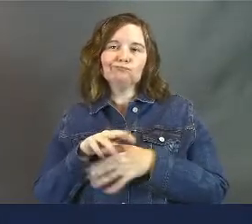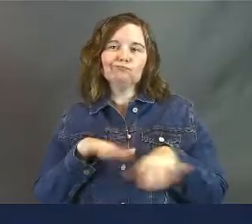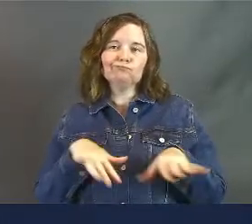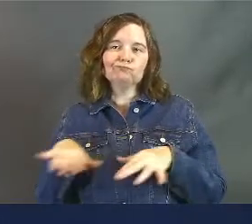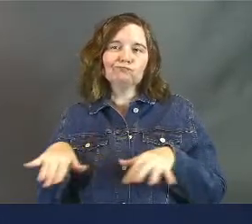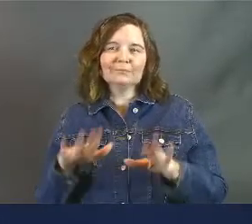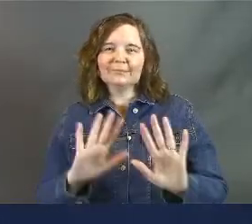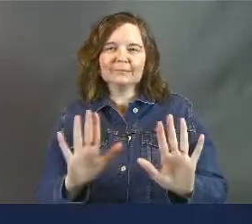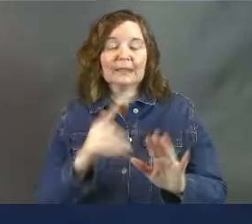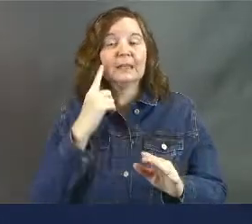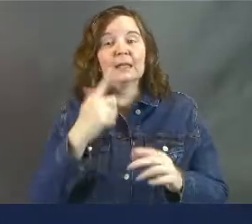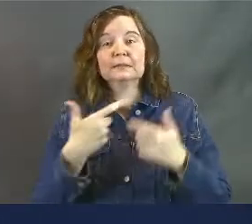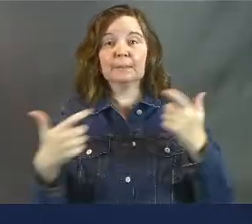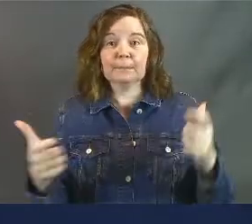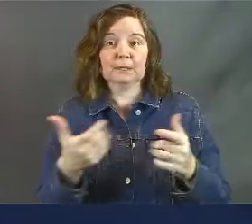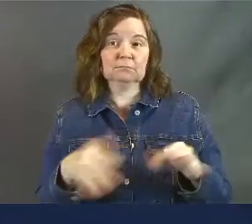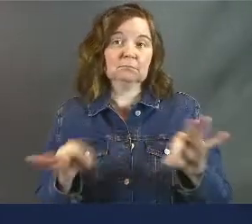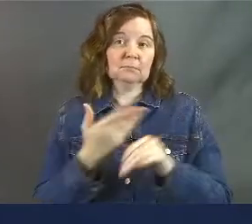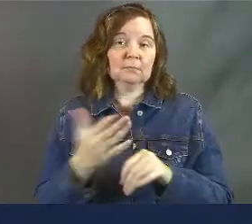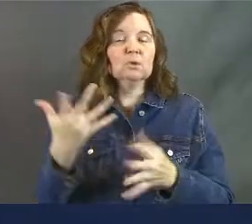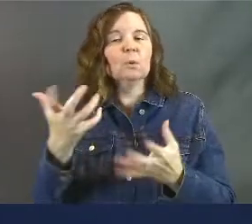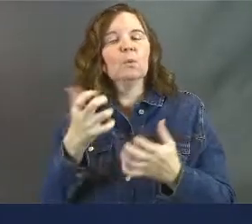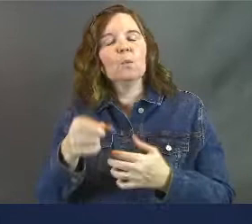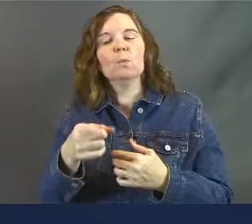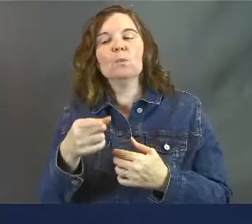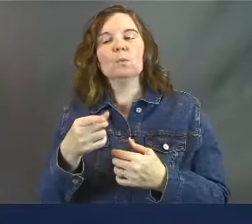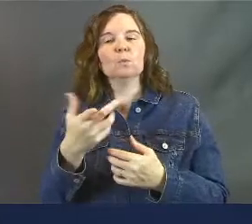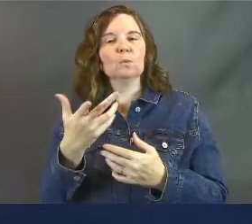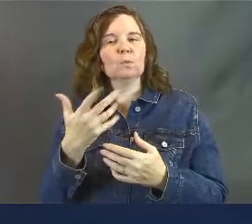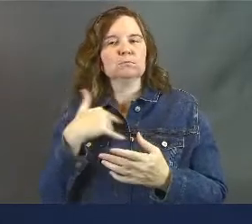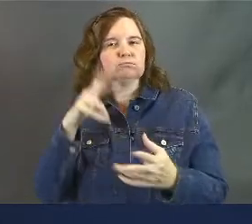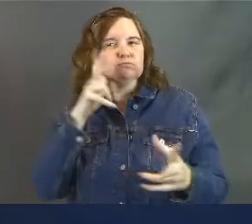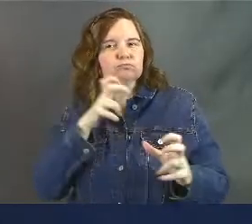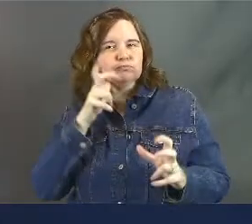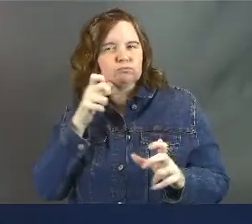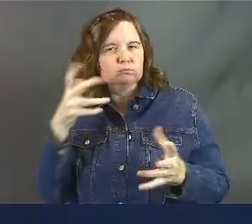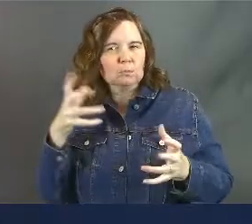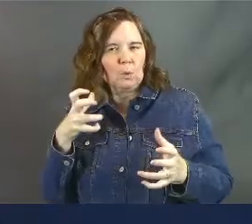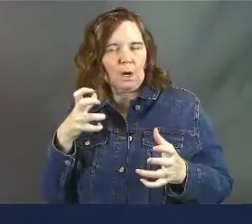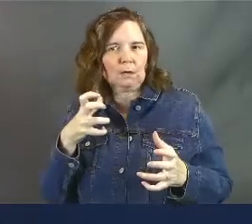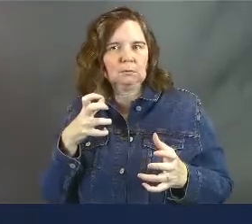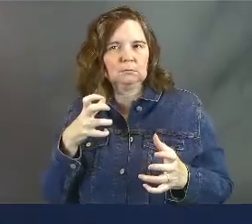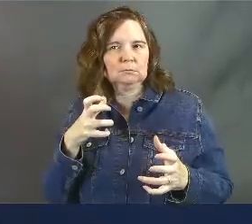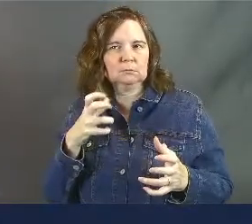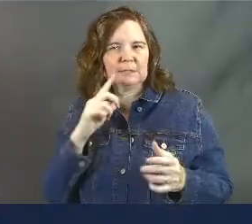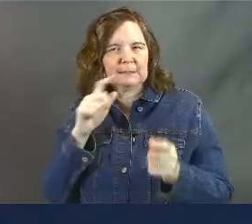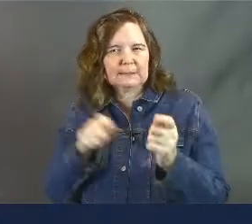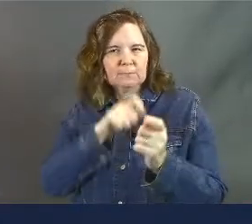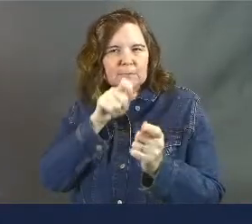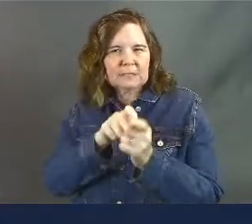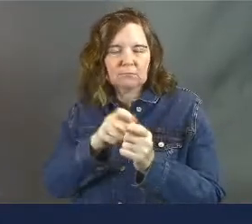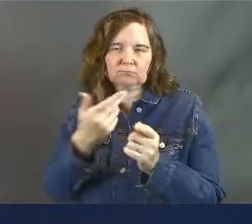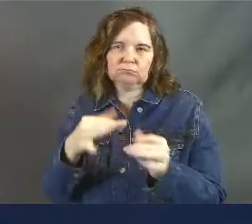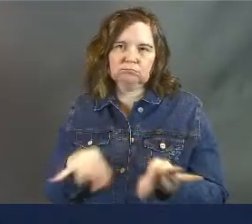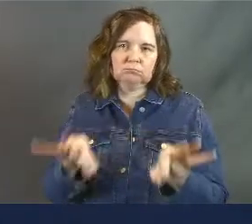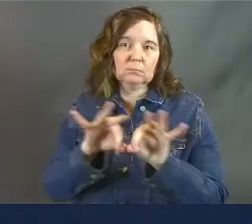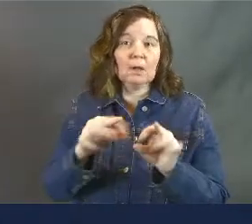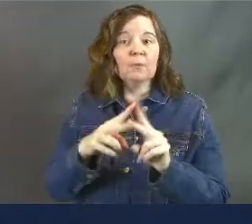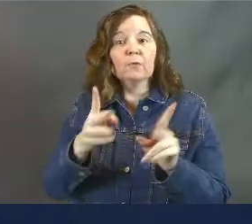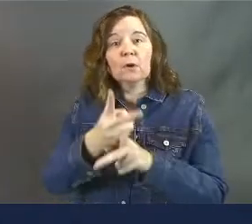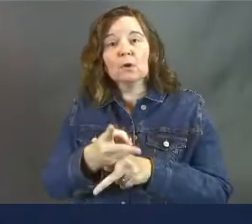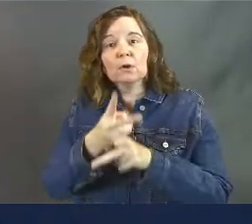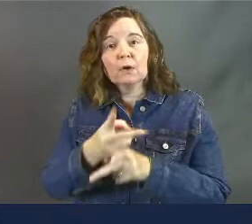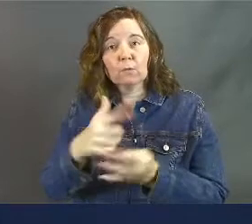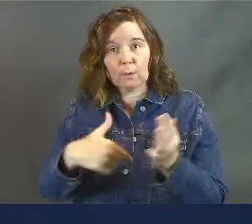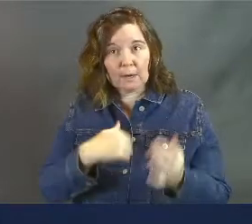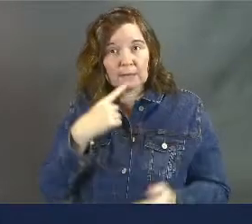easy. This is big stuff. You're gonna wanna listen to these words very, very specifically. I'm gonna be very